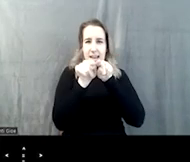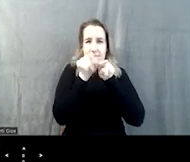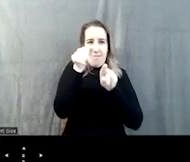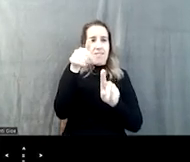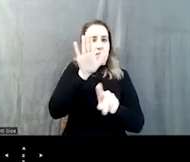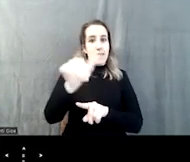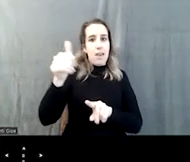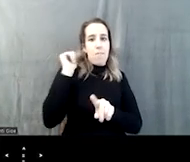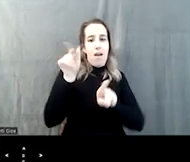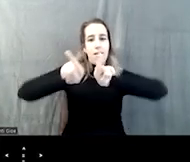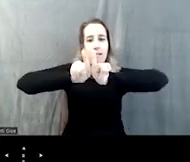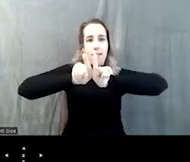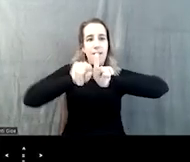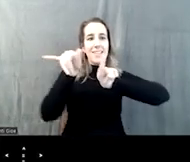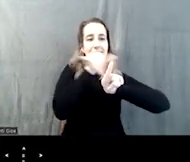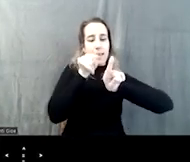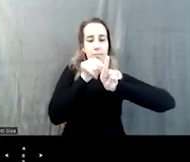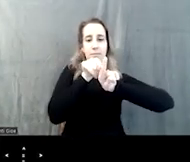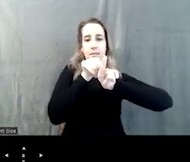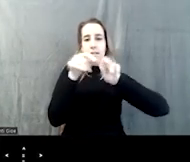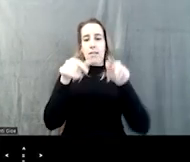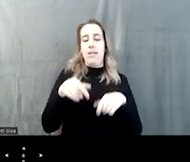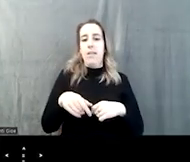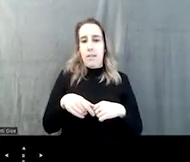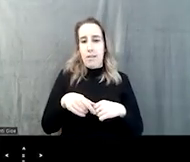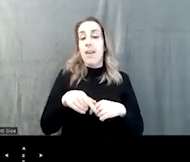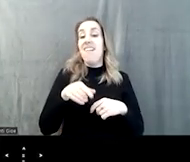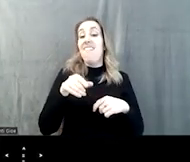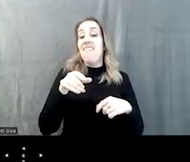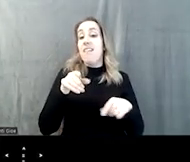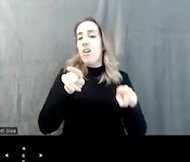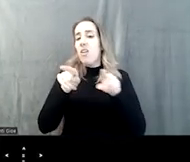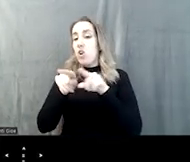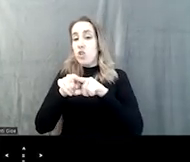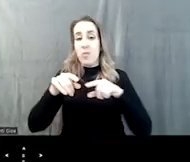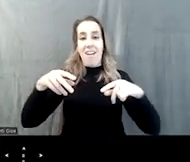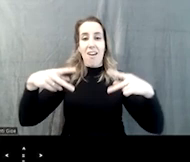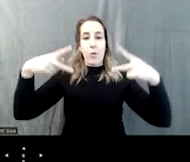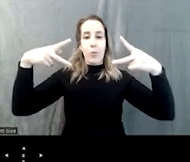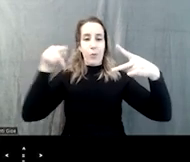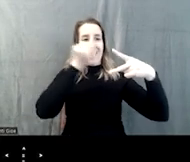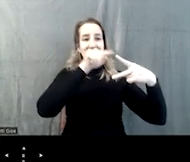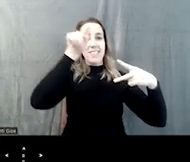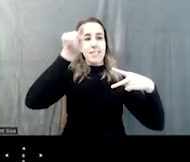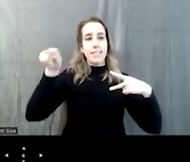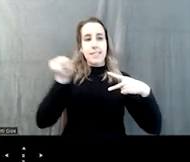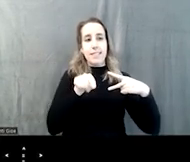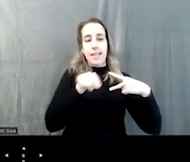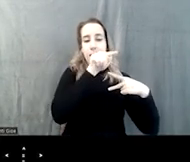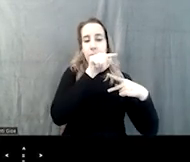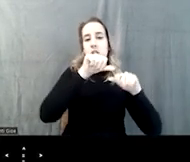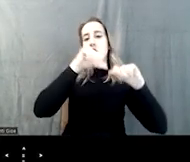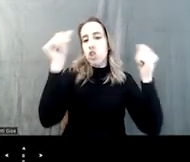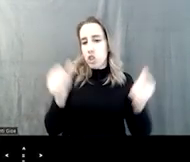then I guess what's also important to think about is the diamond shape is a really important shape in